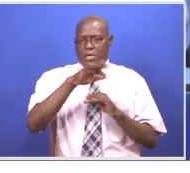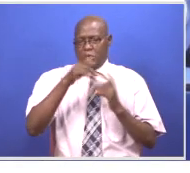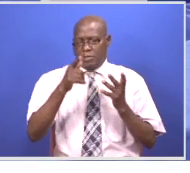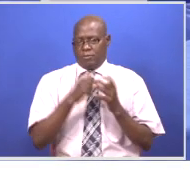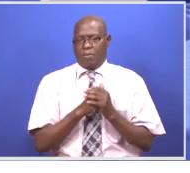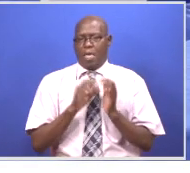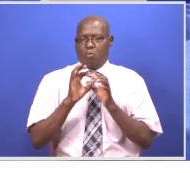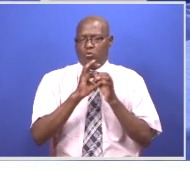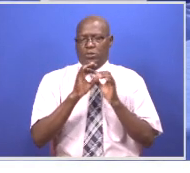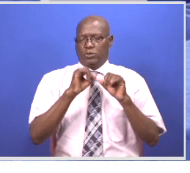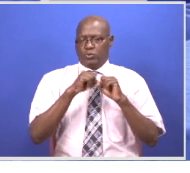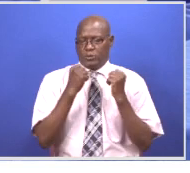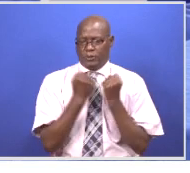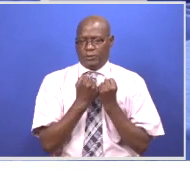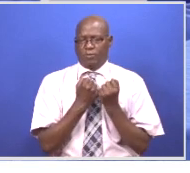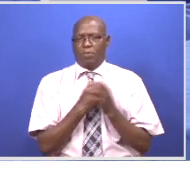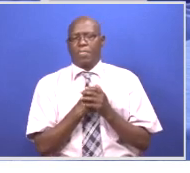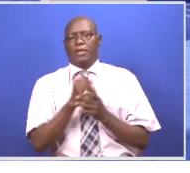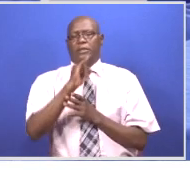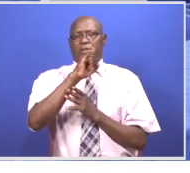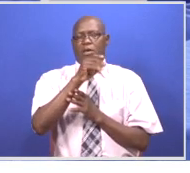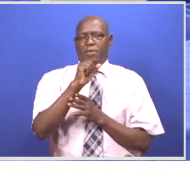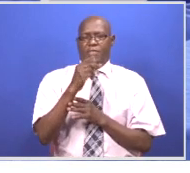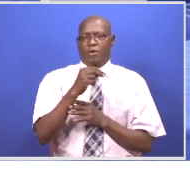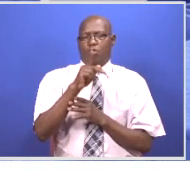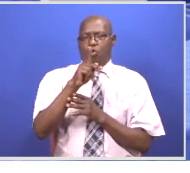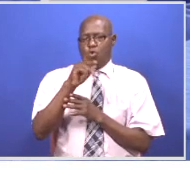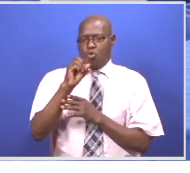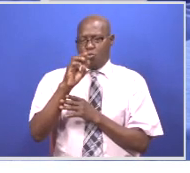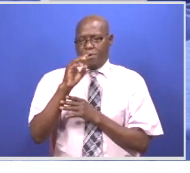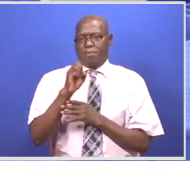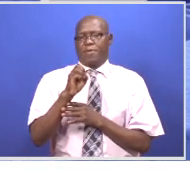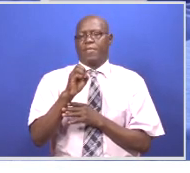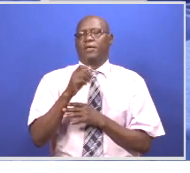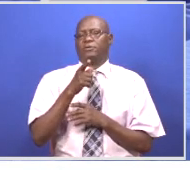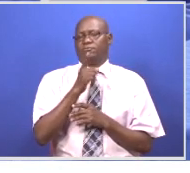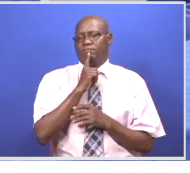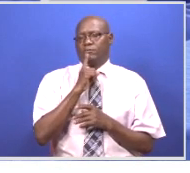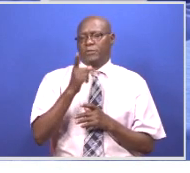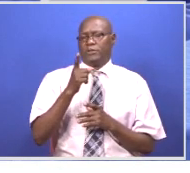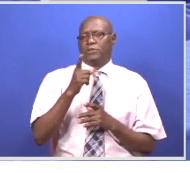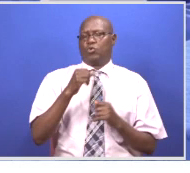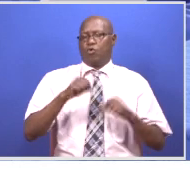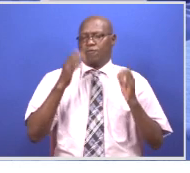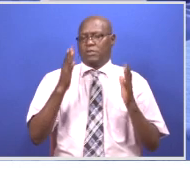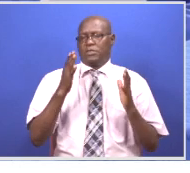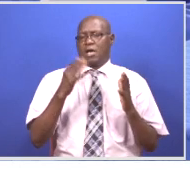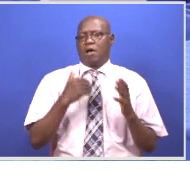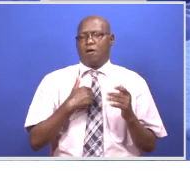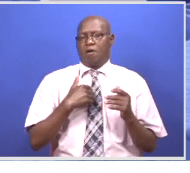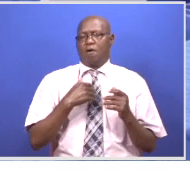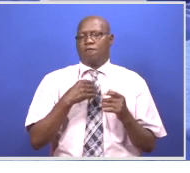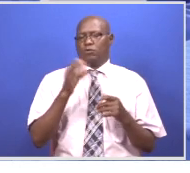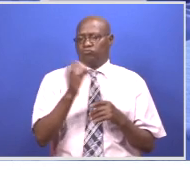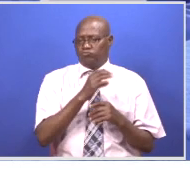Inspector General of Police Service, Japhet Koome, warned that his officers will adopt a zero tolerance on drinking driving during